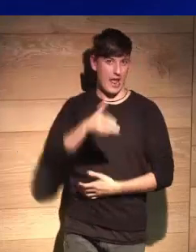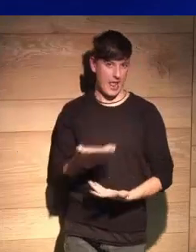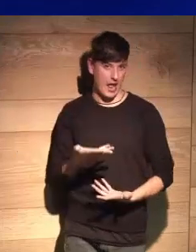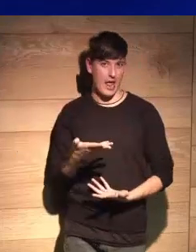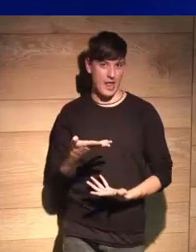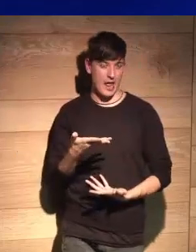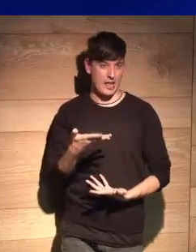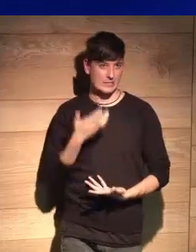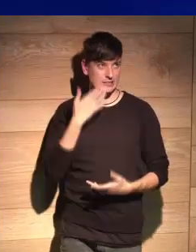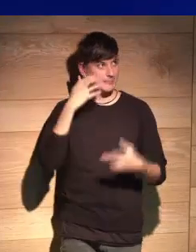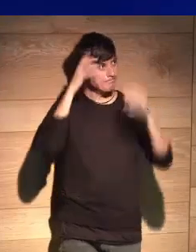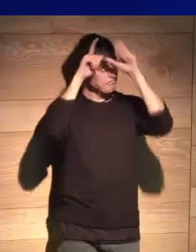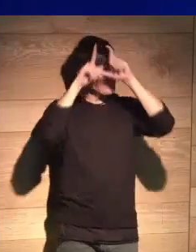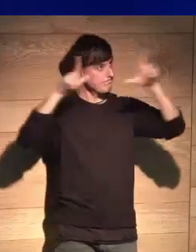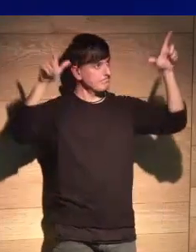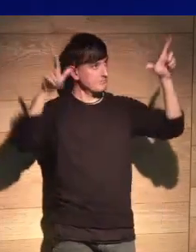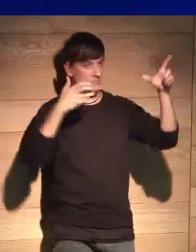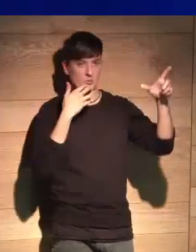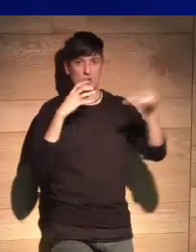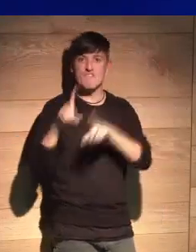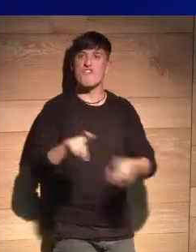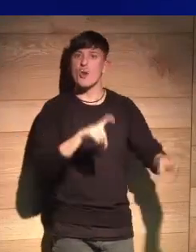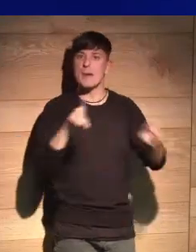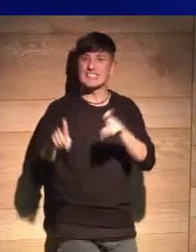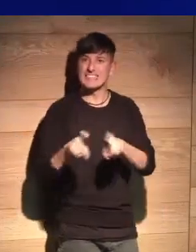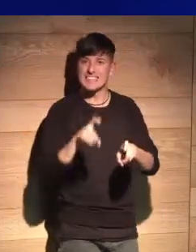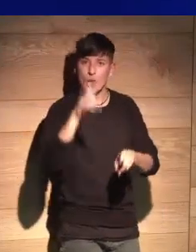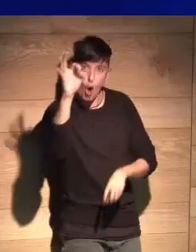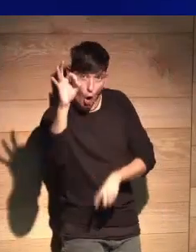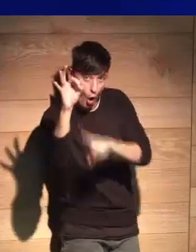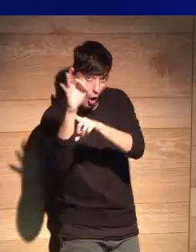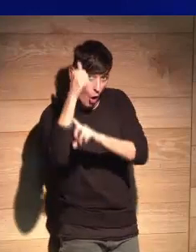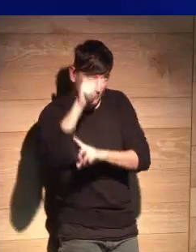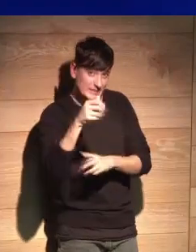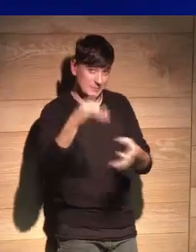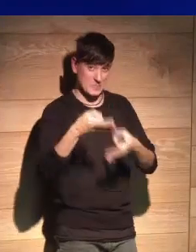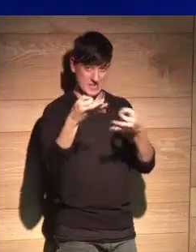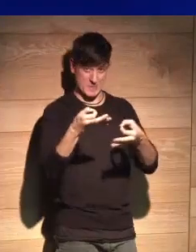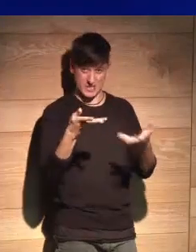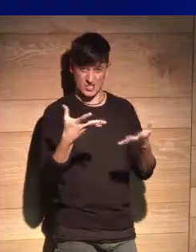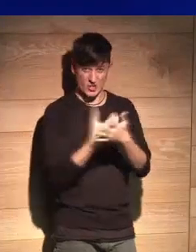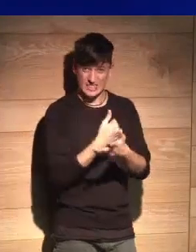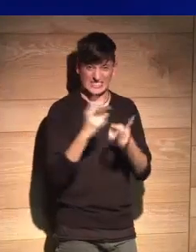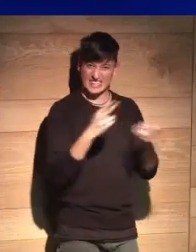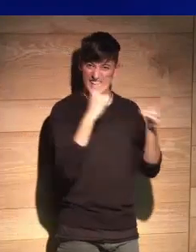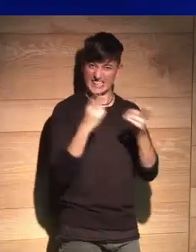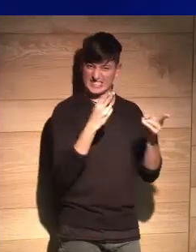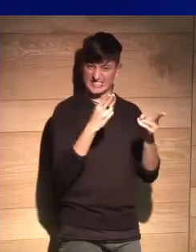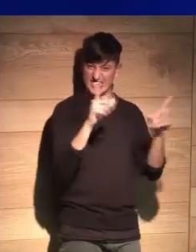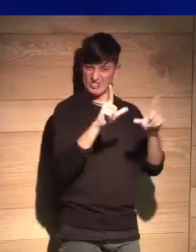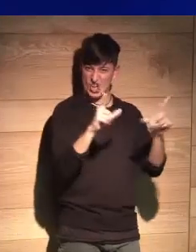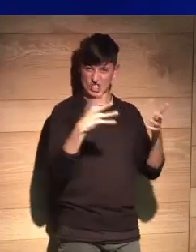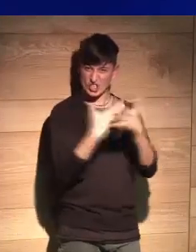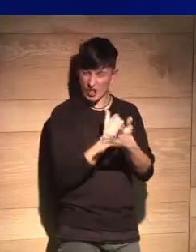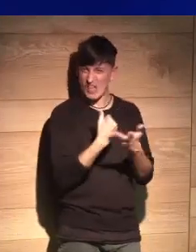think about a man immediately. If you say, let's call the IT guy, it's always a guy. And in all